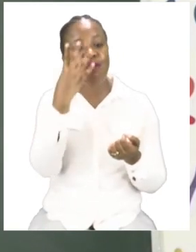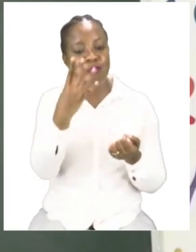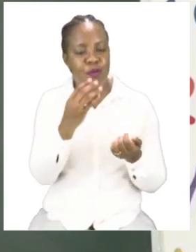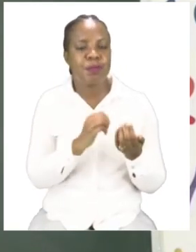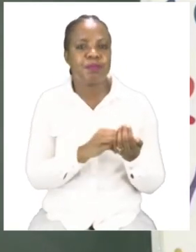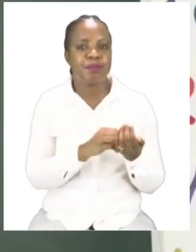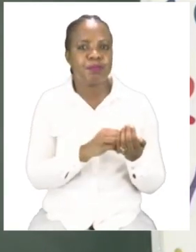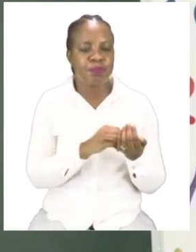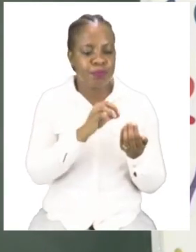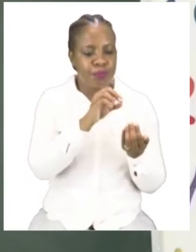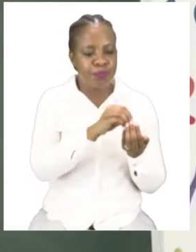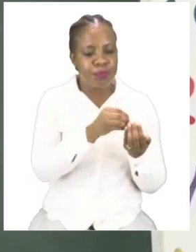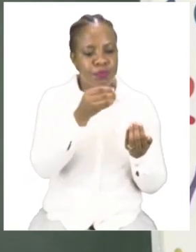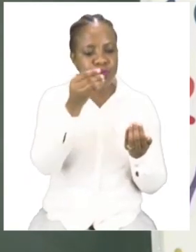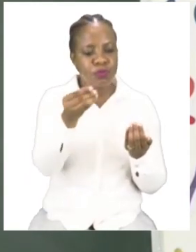go. 1,